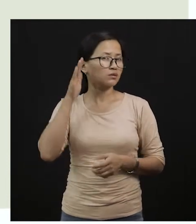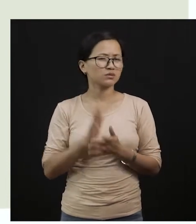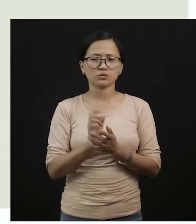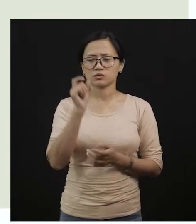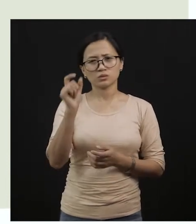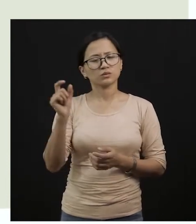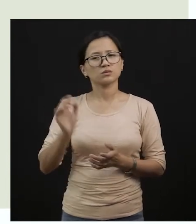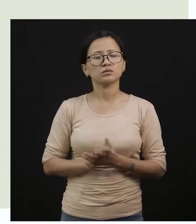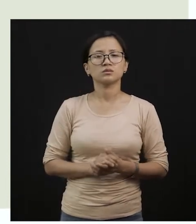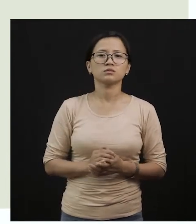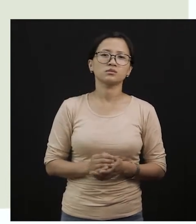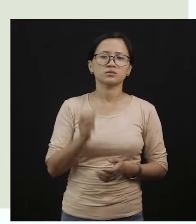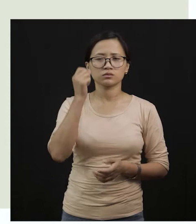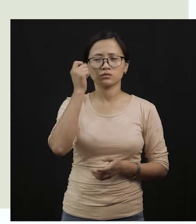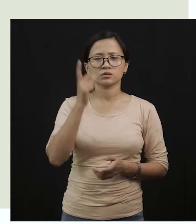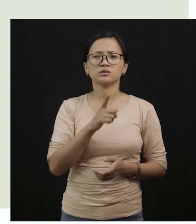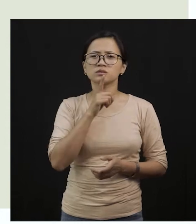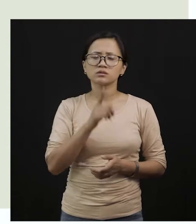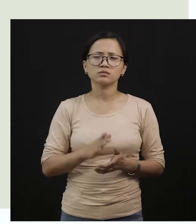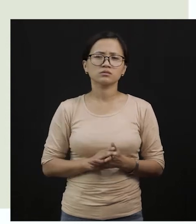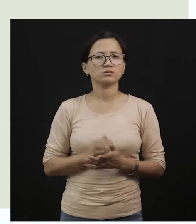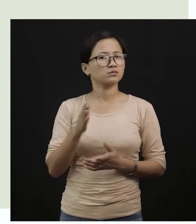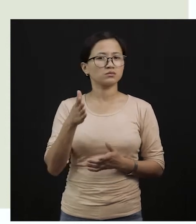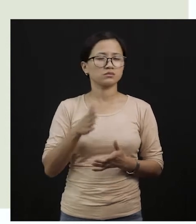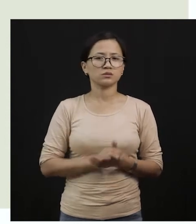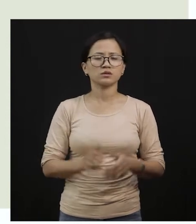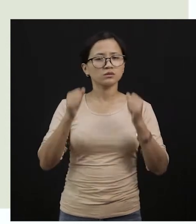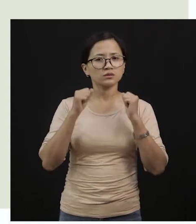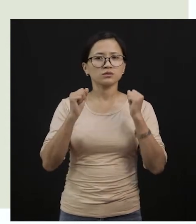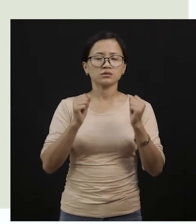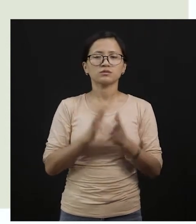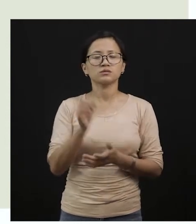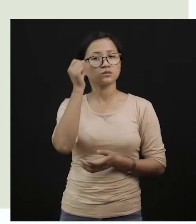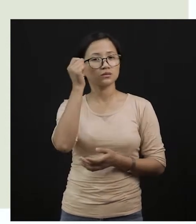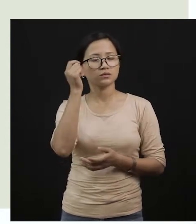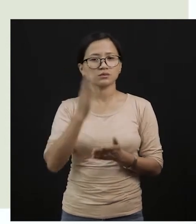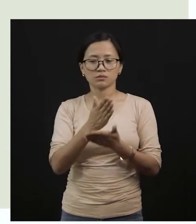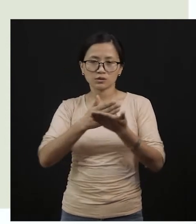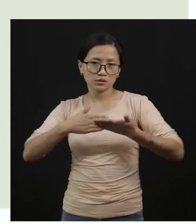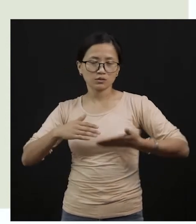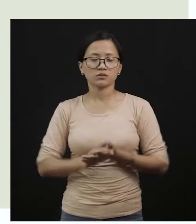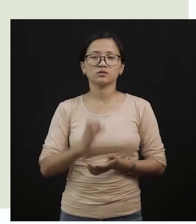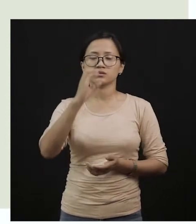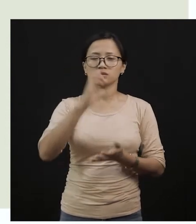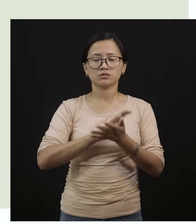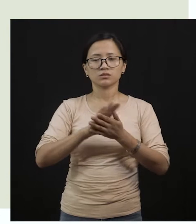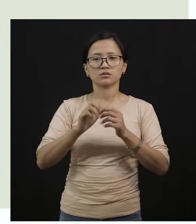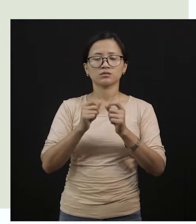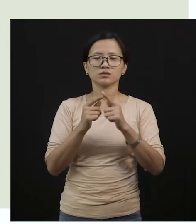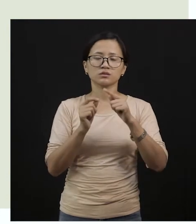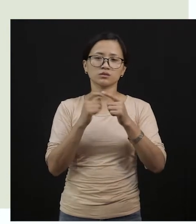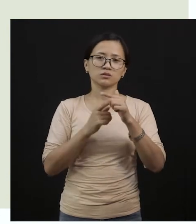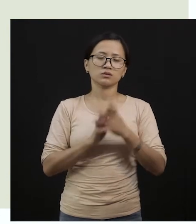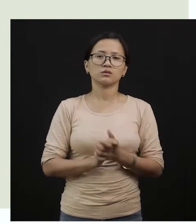words, but we don't really understand the meaning, and that makes us difficult to understand a particular chapter. That is why I always